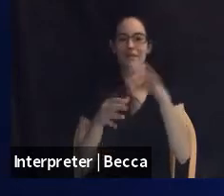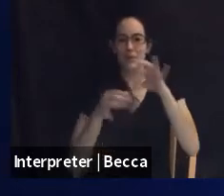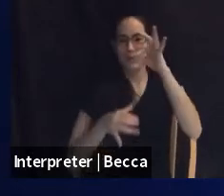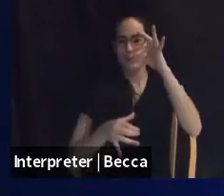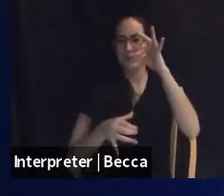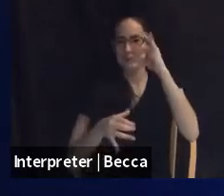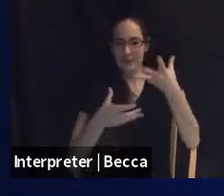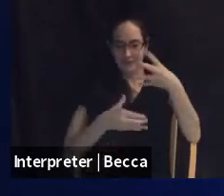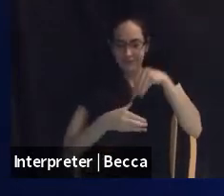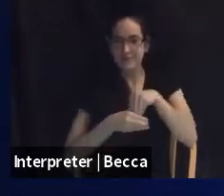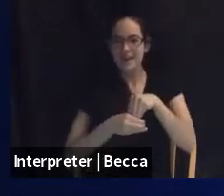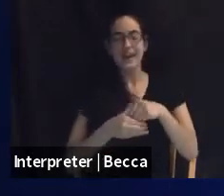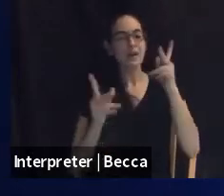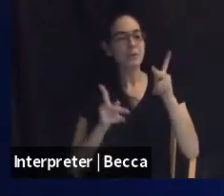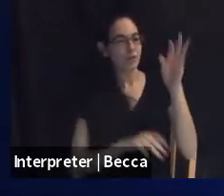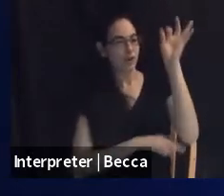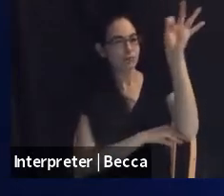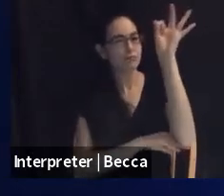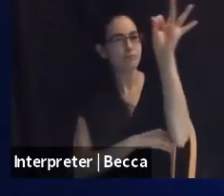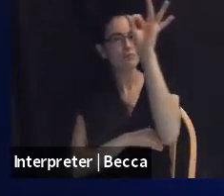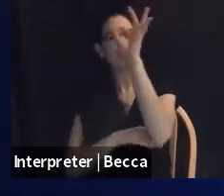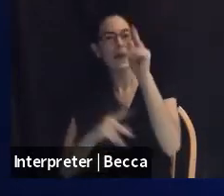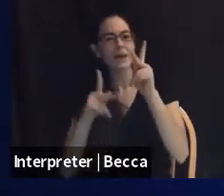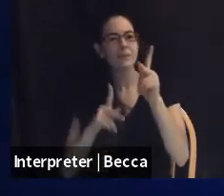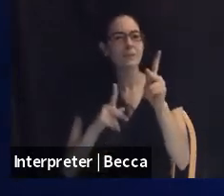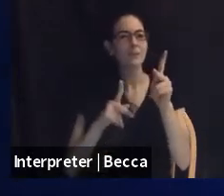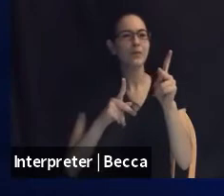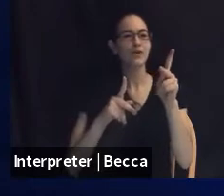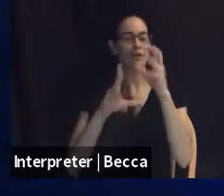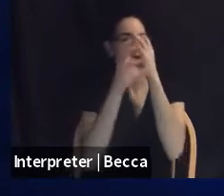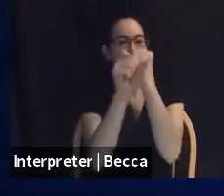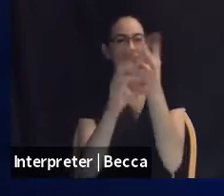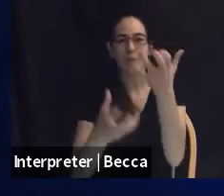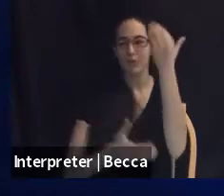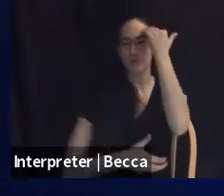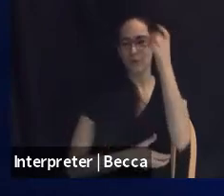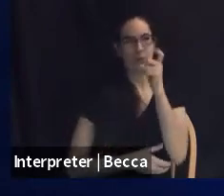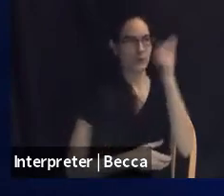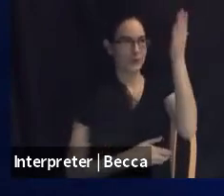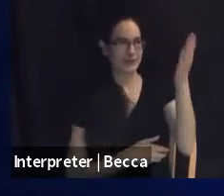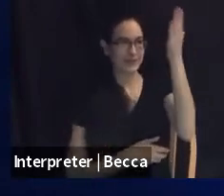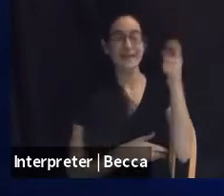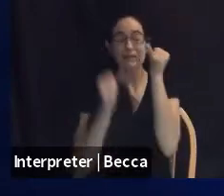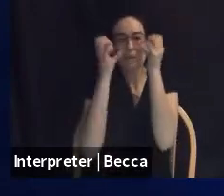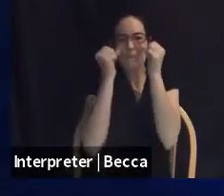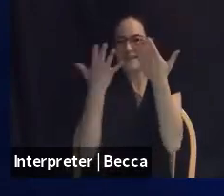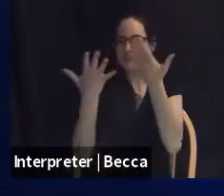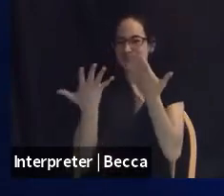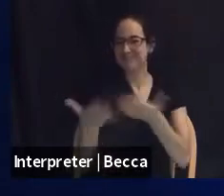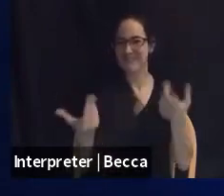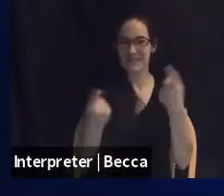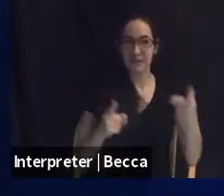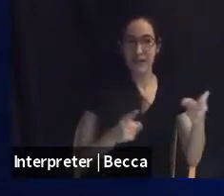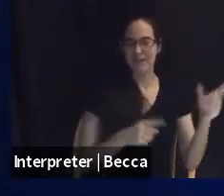and as they preach, people are compelled and want to know who God is. There's amazing things already happening, a lot like we do on a